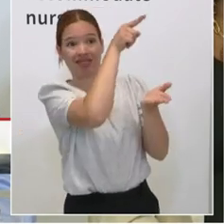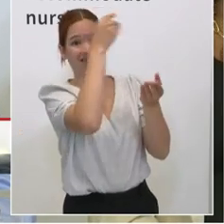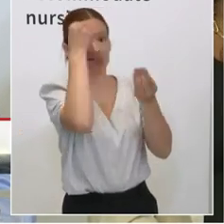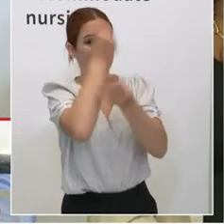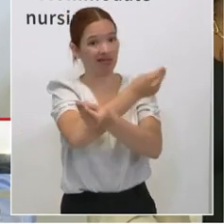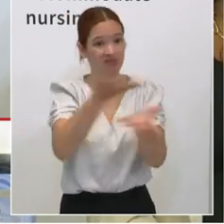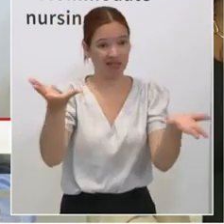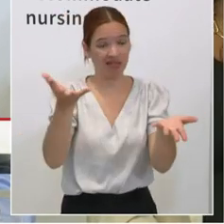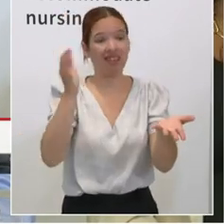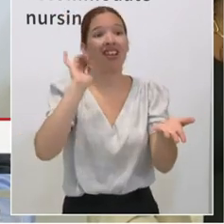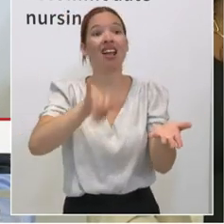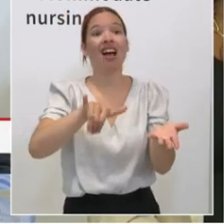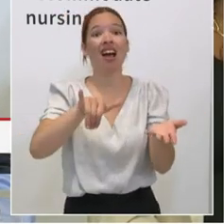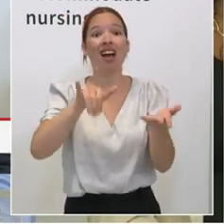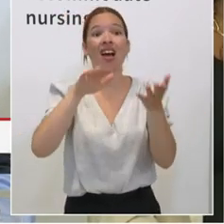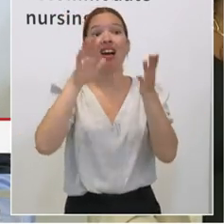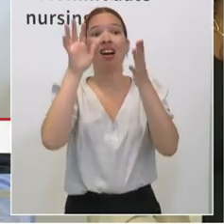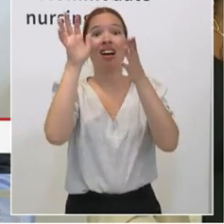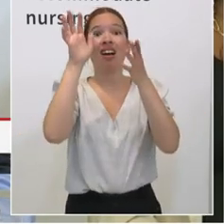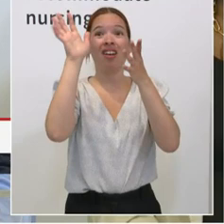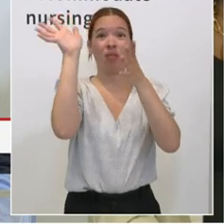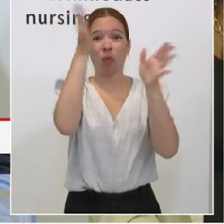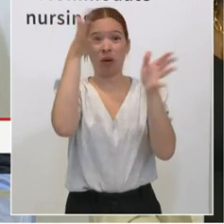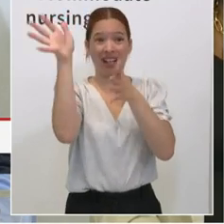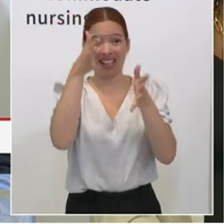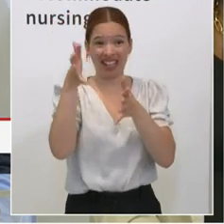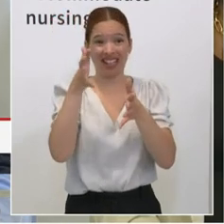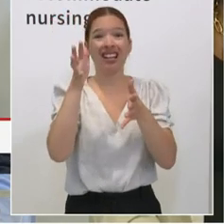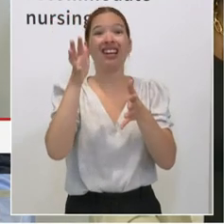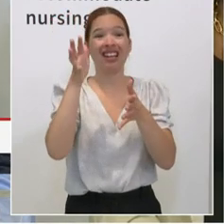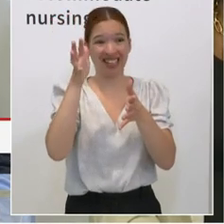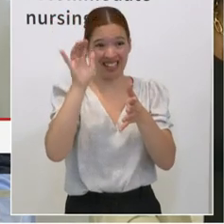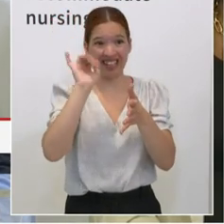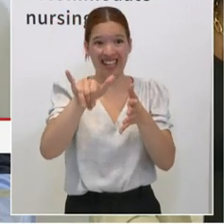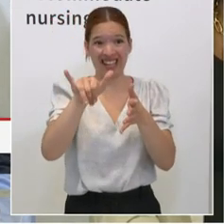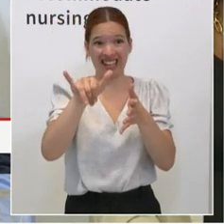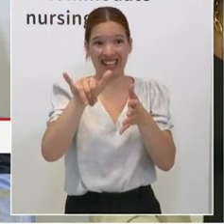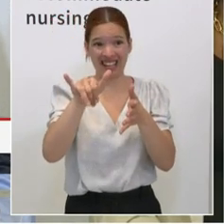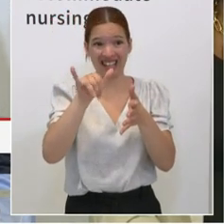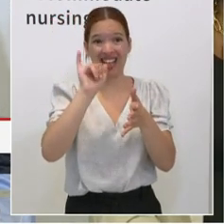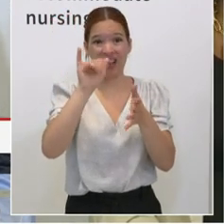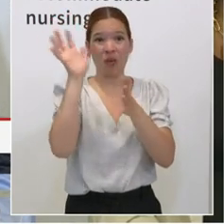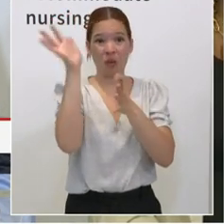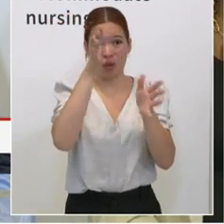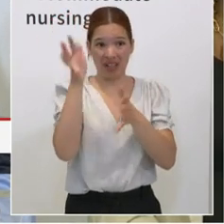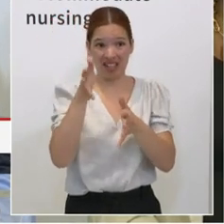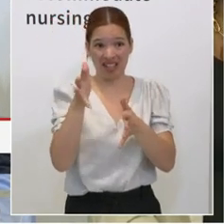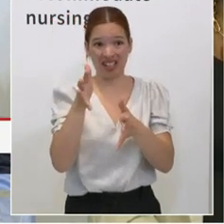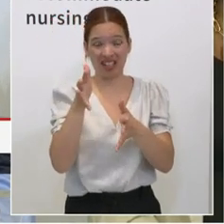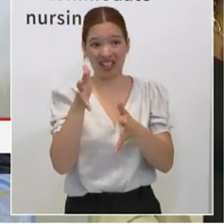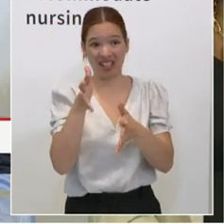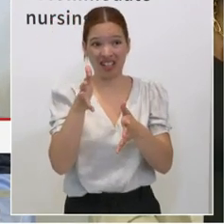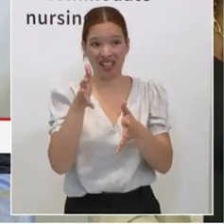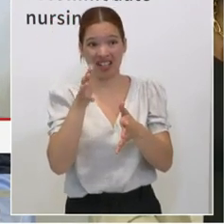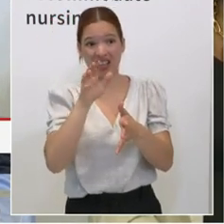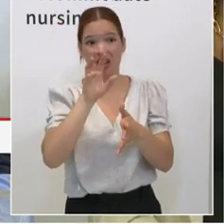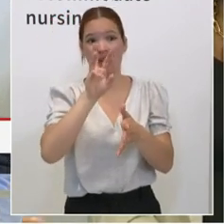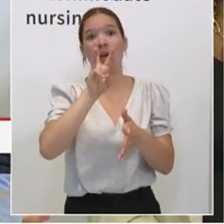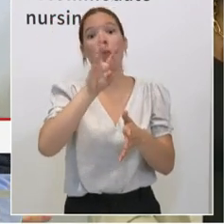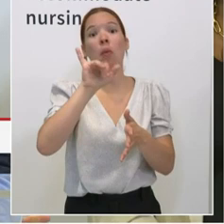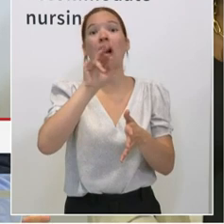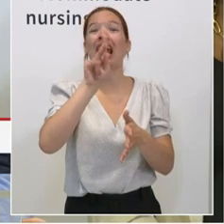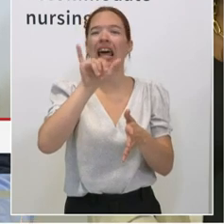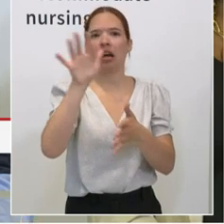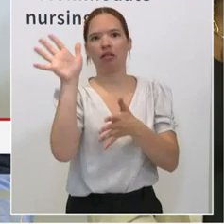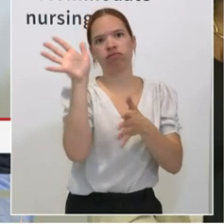pushing the Canadian wildfire smoke down south to the northeast and the mid-Atlantic will begin to shift. So we do anticipate, and again